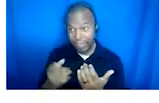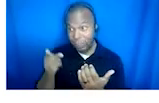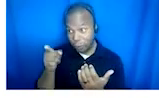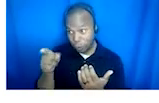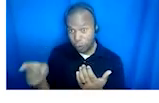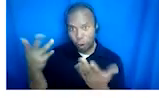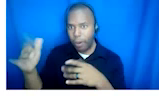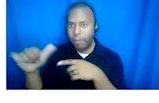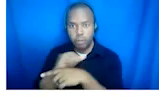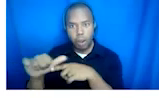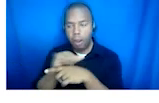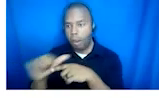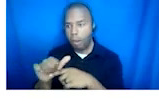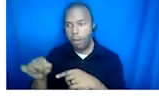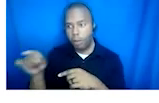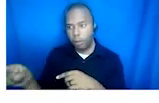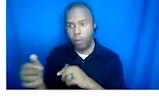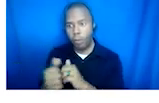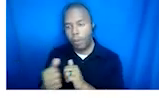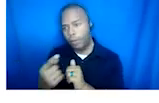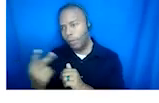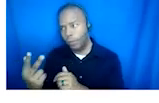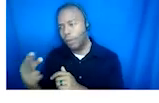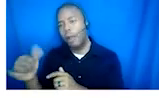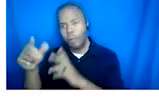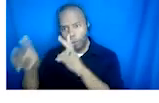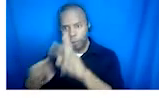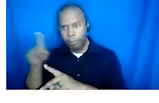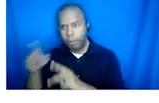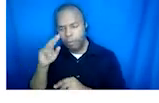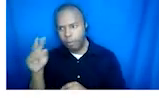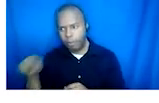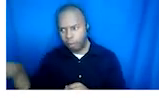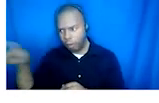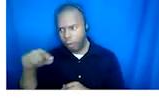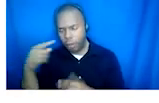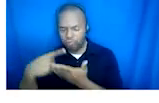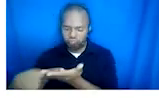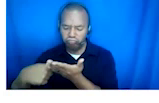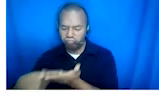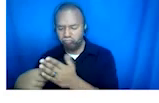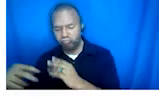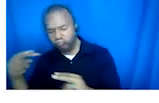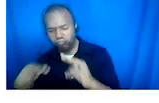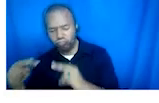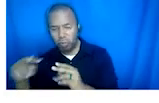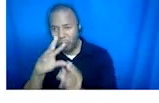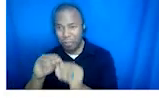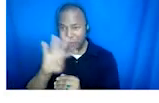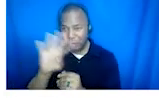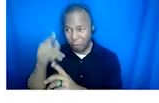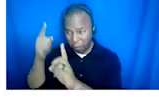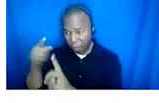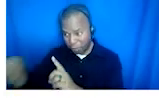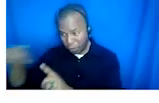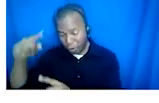calibrated with 2 or 3 other people, and you all look at my course and you come to the same conclusion on all those 44 points.